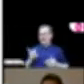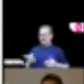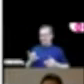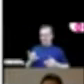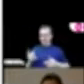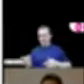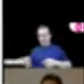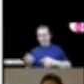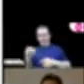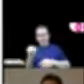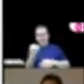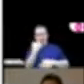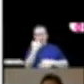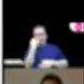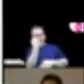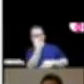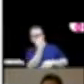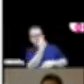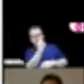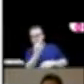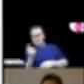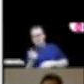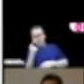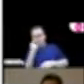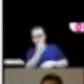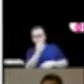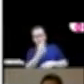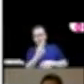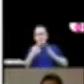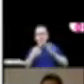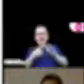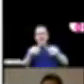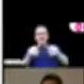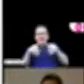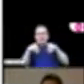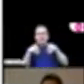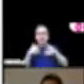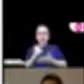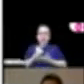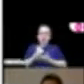evidence to prove that they were lesbians or bisexual or gay and things